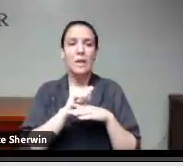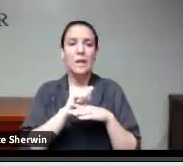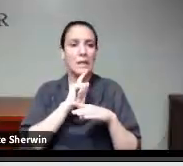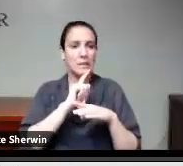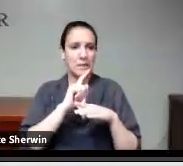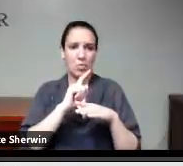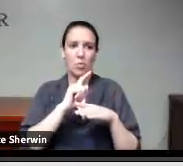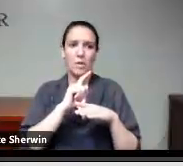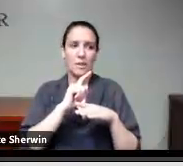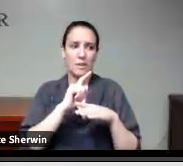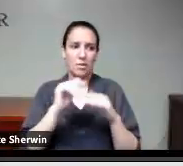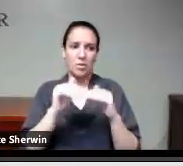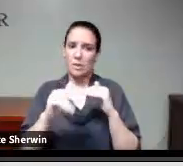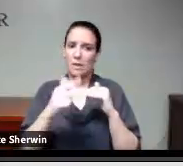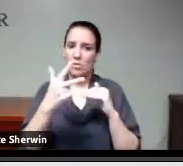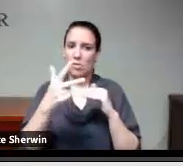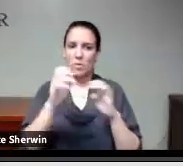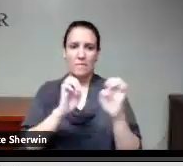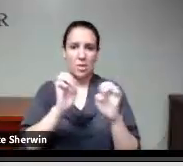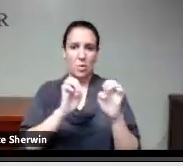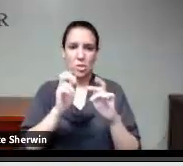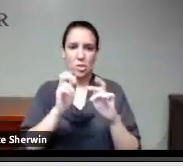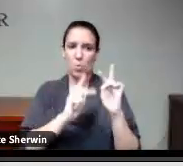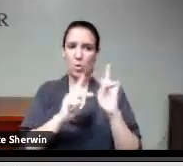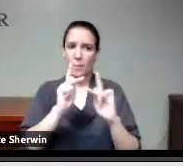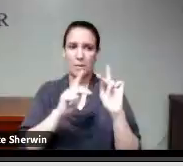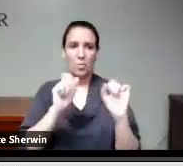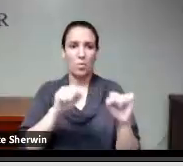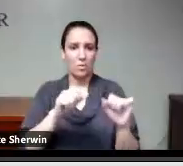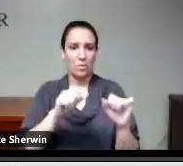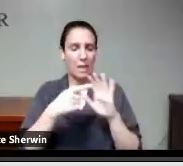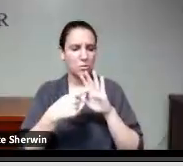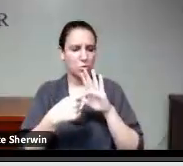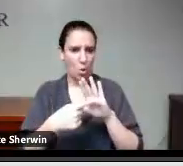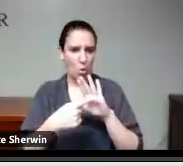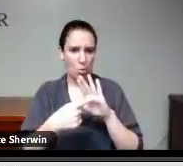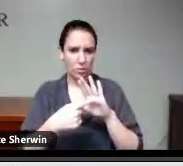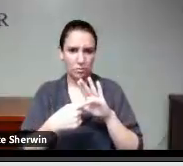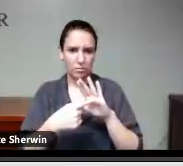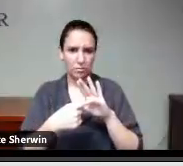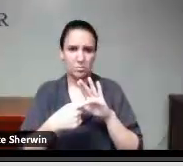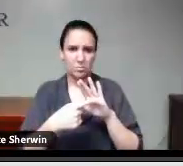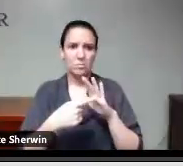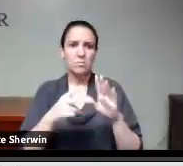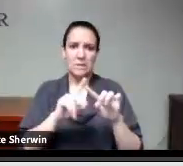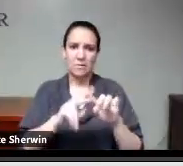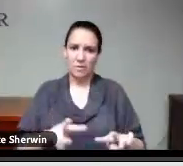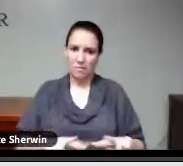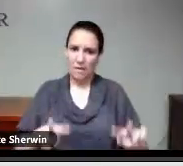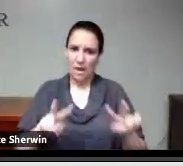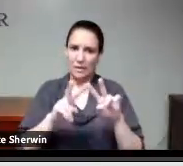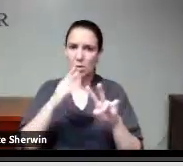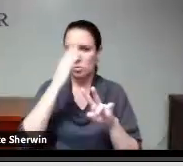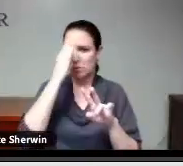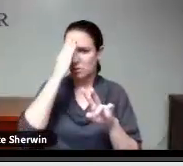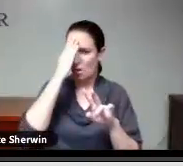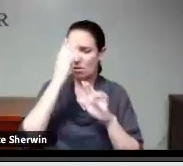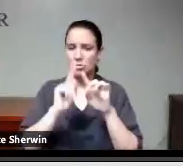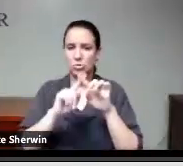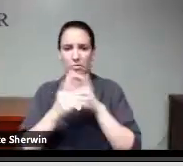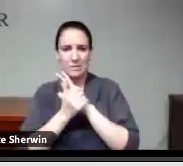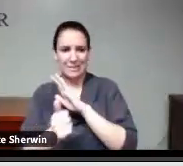3 evaluations, where participants are able to demonstrate values, knowledge, and skills taught in the course.